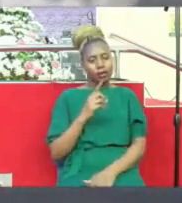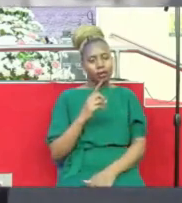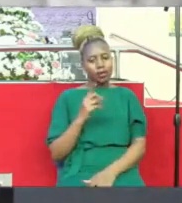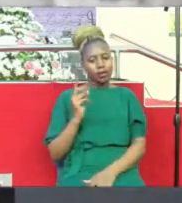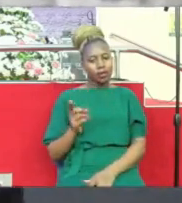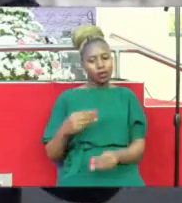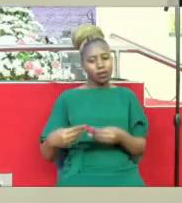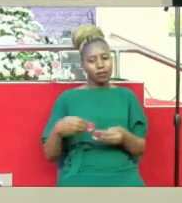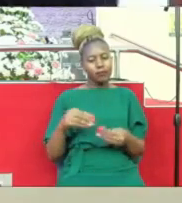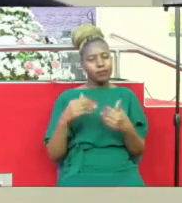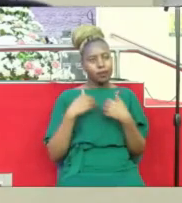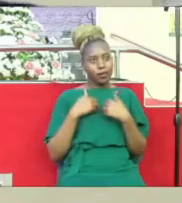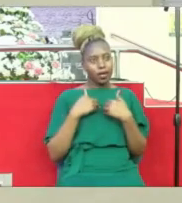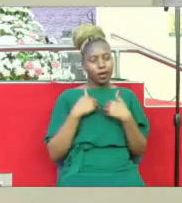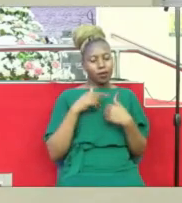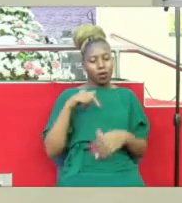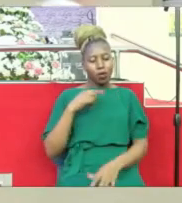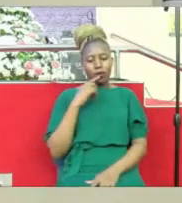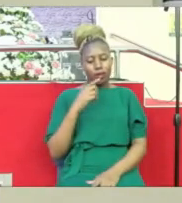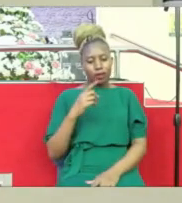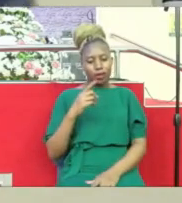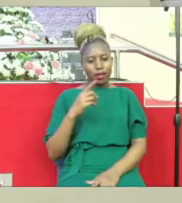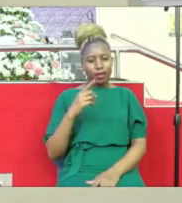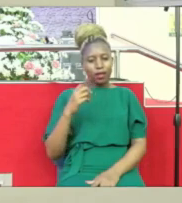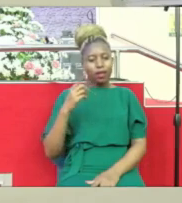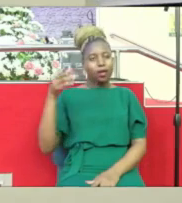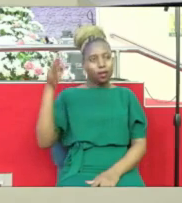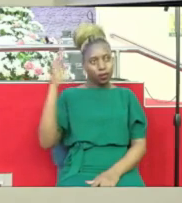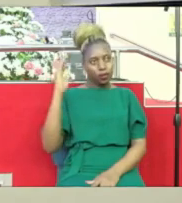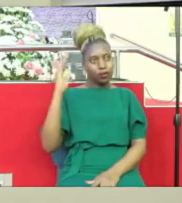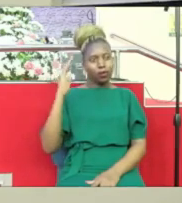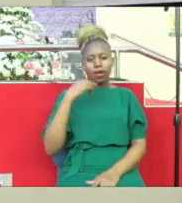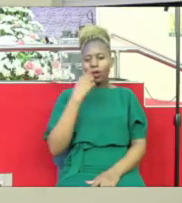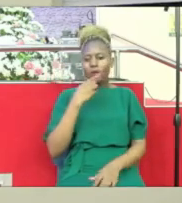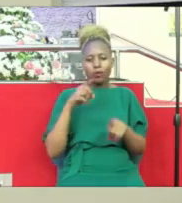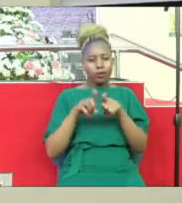syndrome, we would say Micaiah, who is like God.